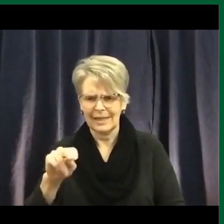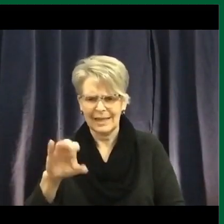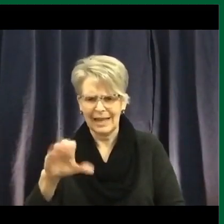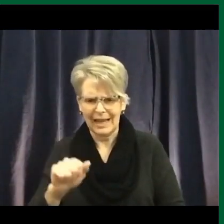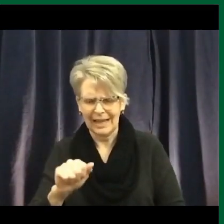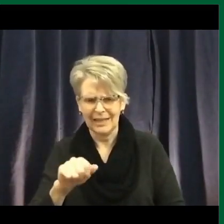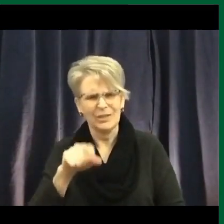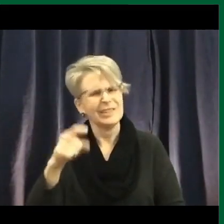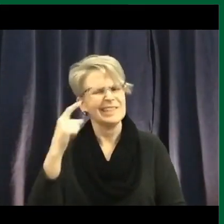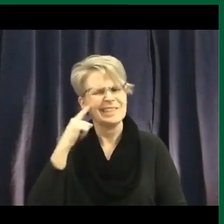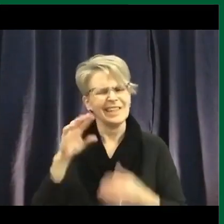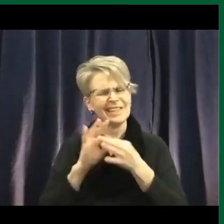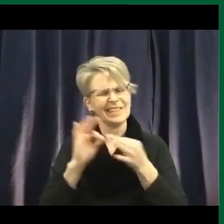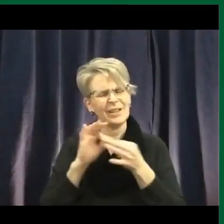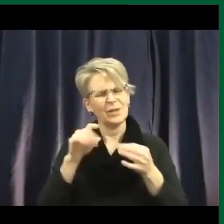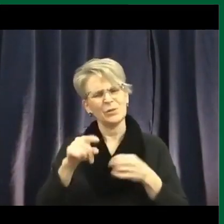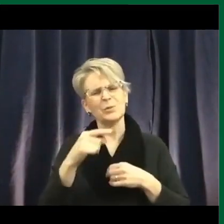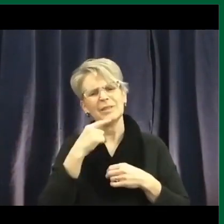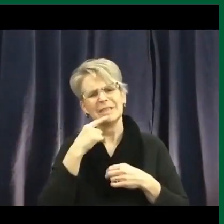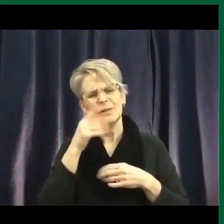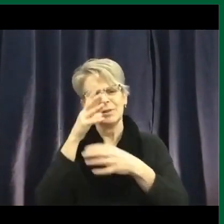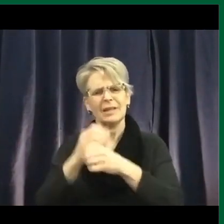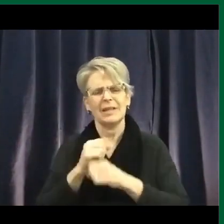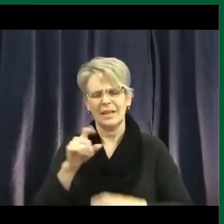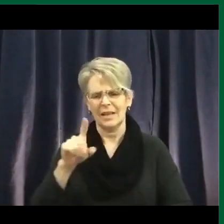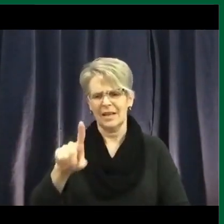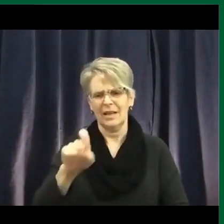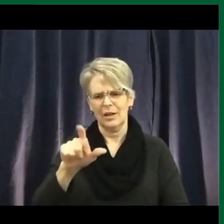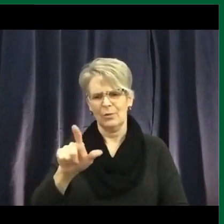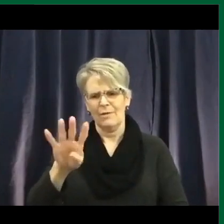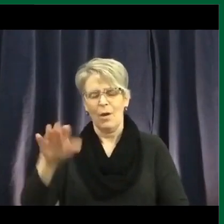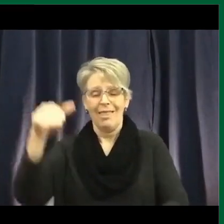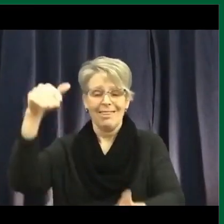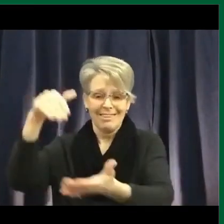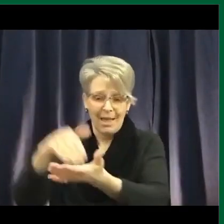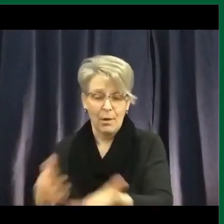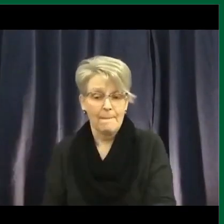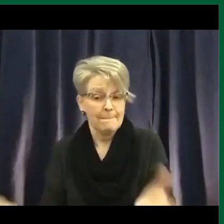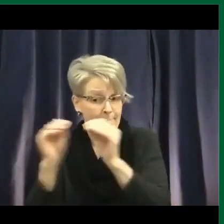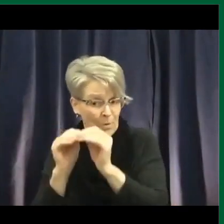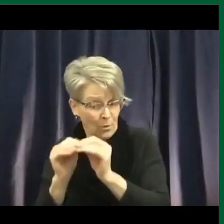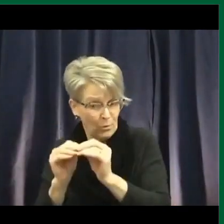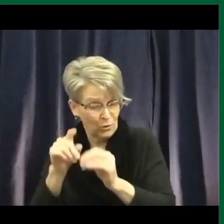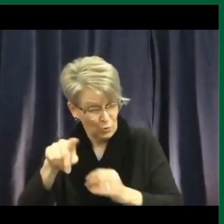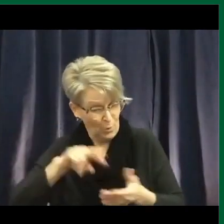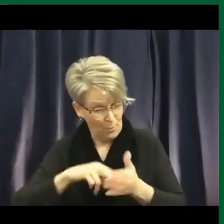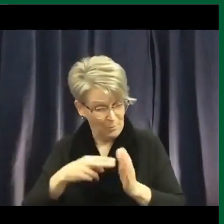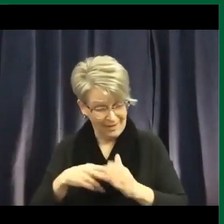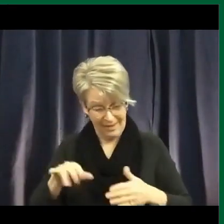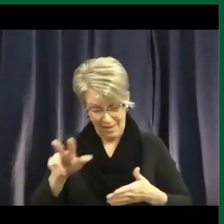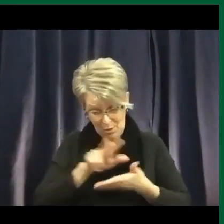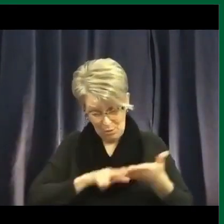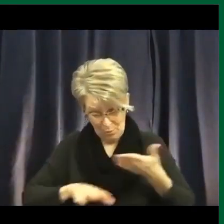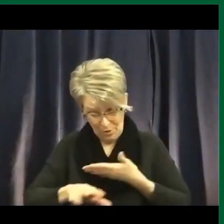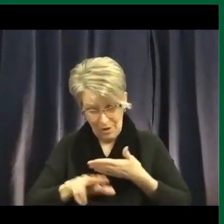just announced during this news conference we'd be getting 124,000 more. So are you saying in the next 3 weeks we'll have more